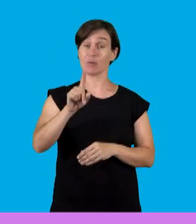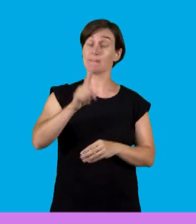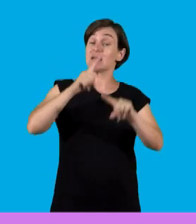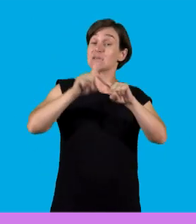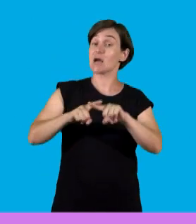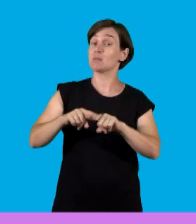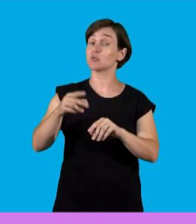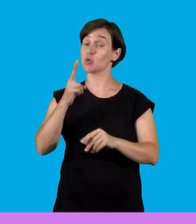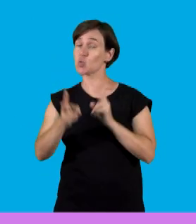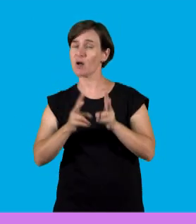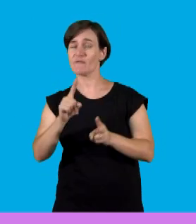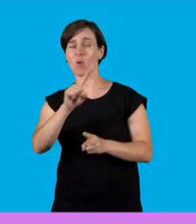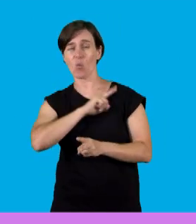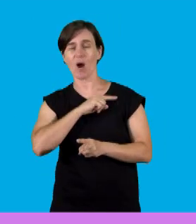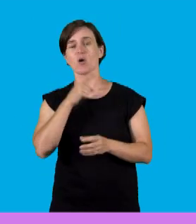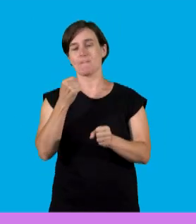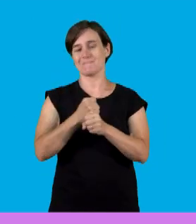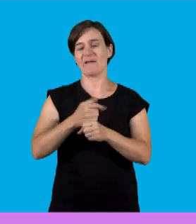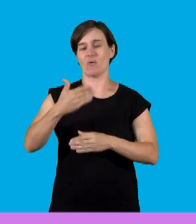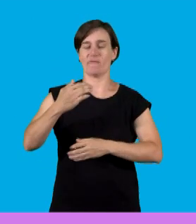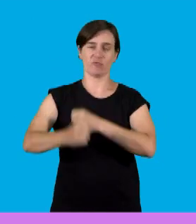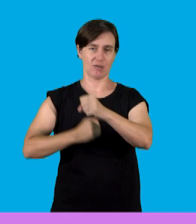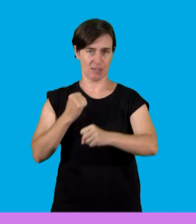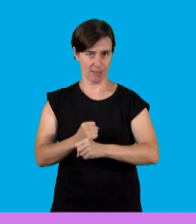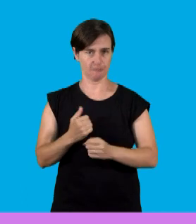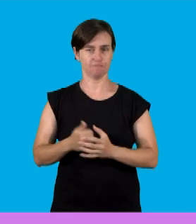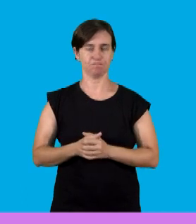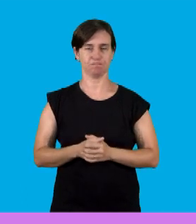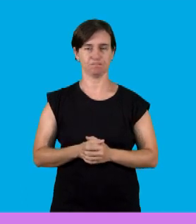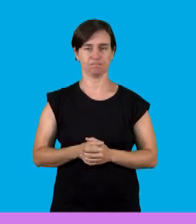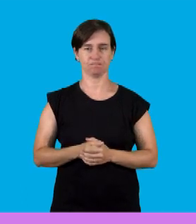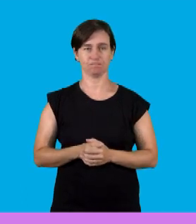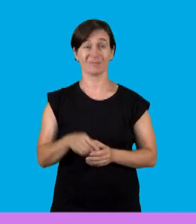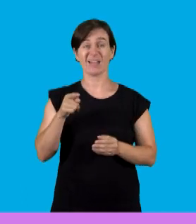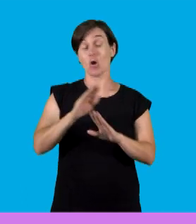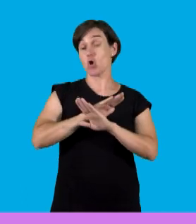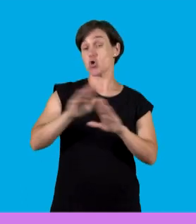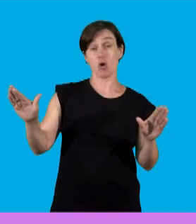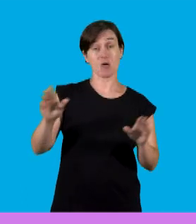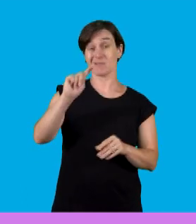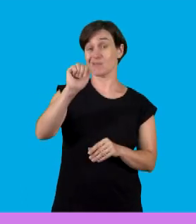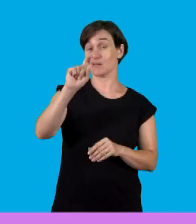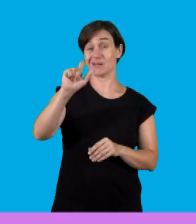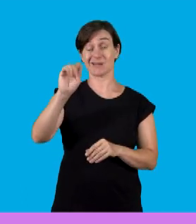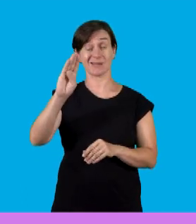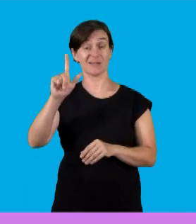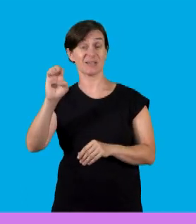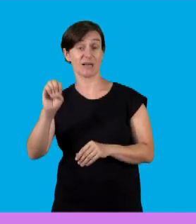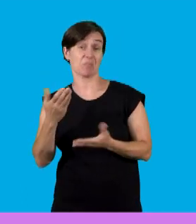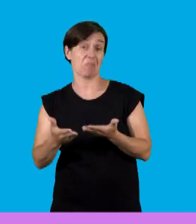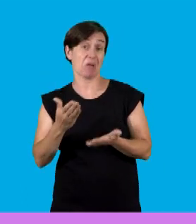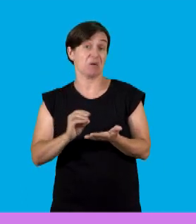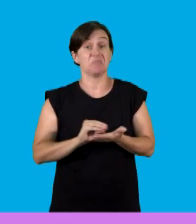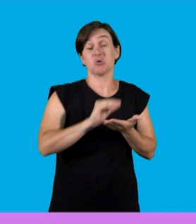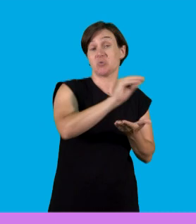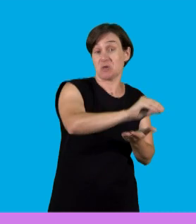multiplied by 12 when we calculate tax. Okay. Then another non-taxable deduction is donations. So